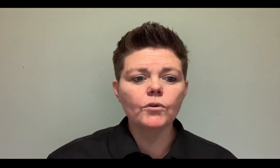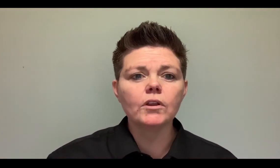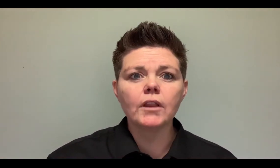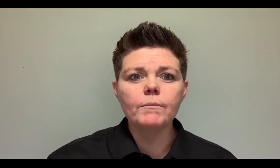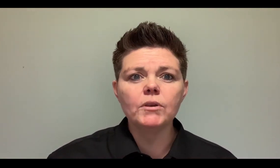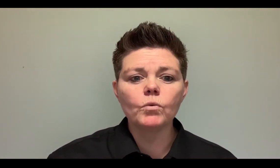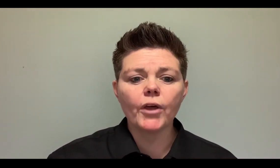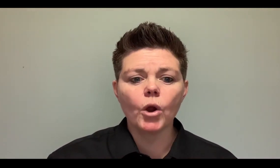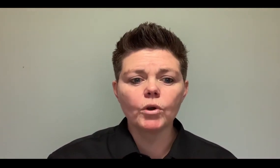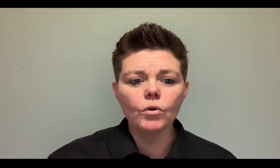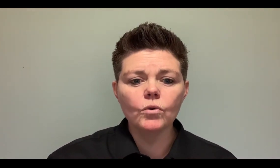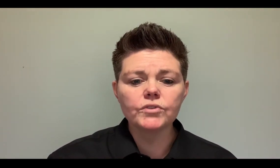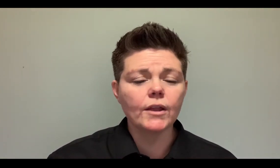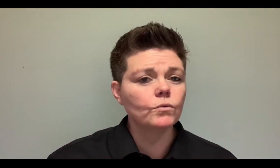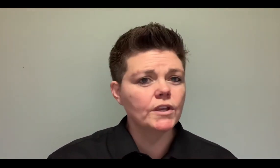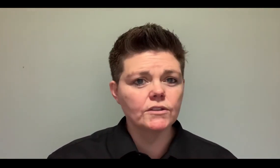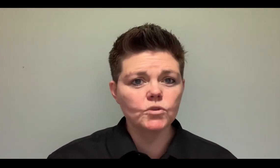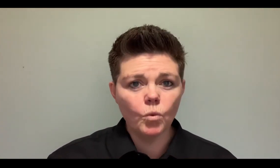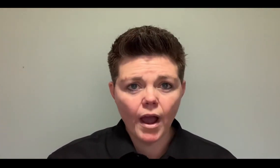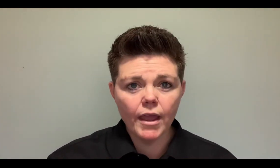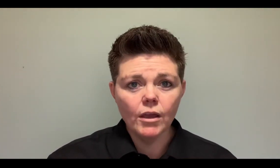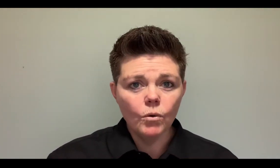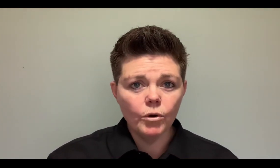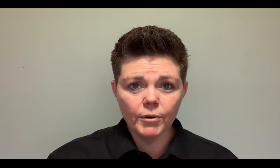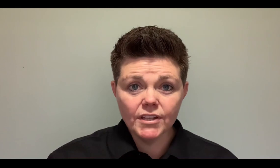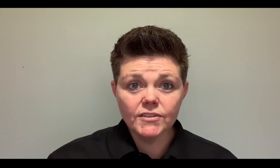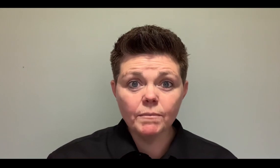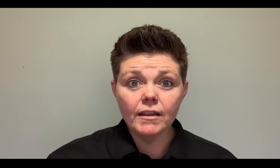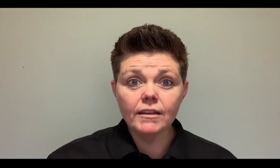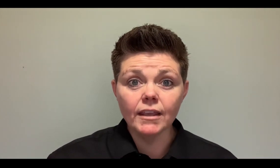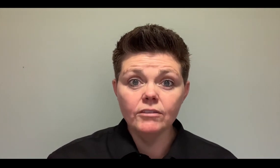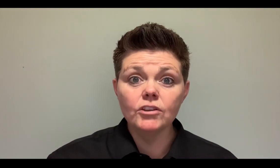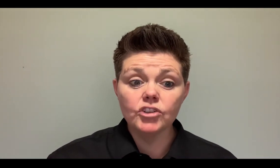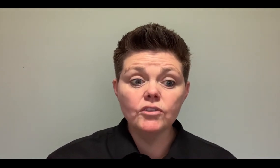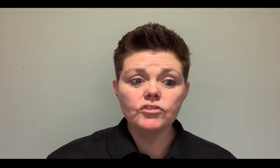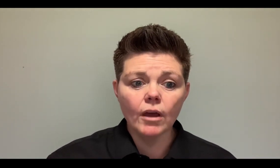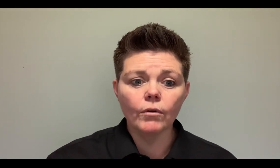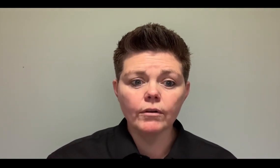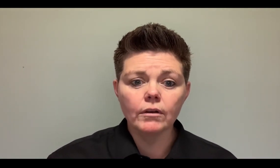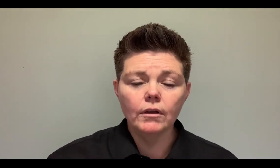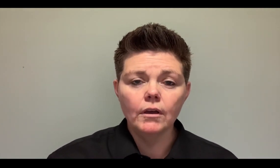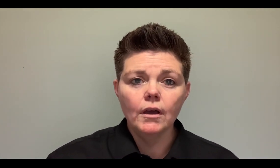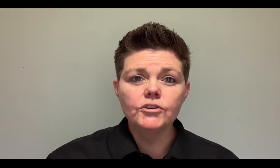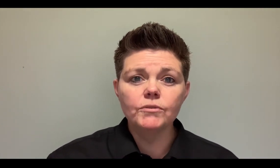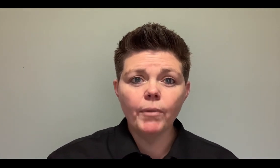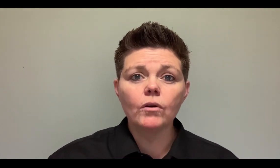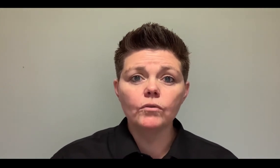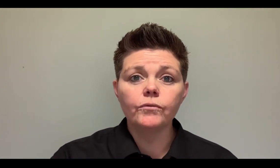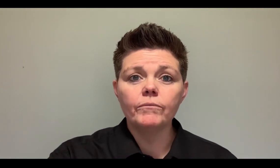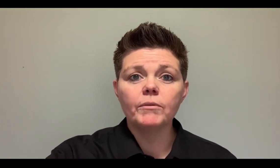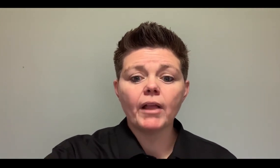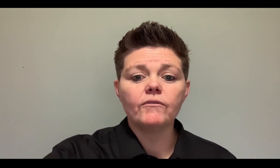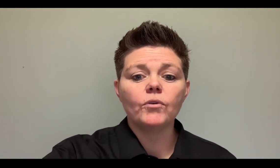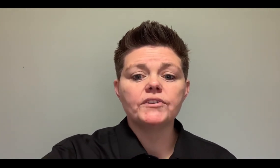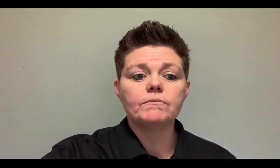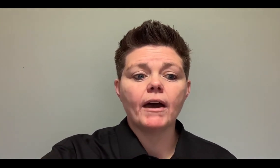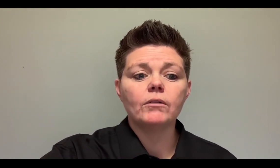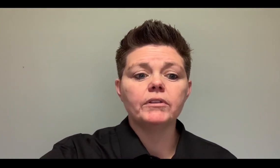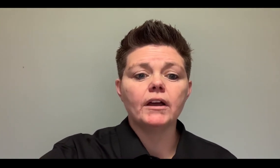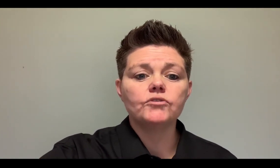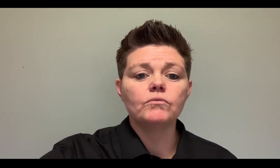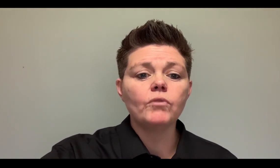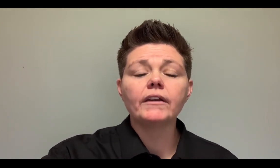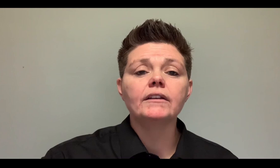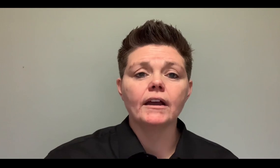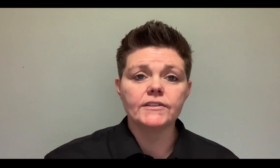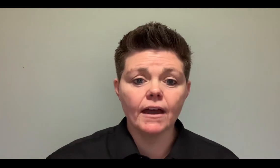in full alignment with our goals and reasons why we're participating in the Change Network. And to borrow from the Black Voices Matter